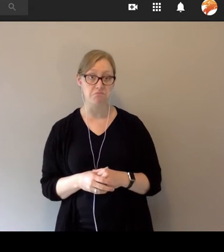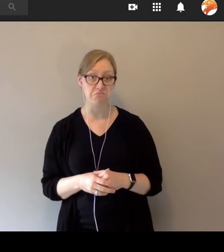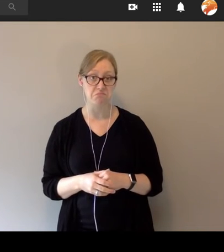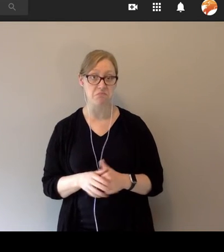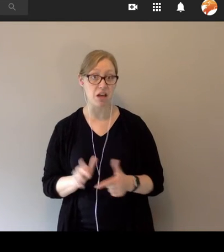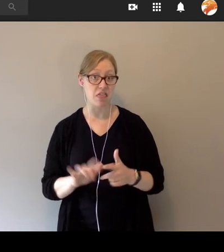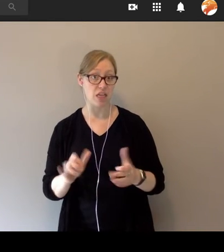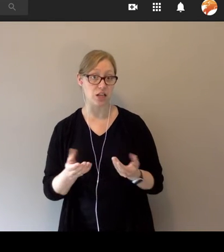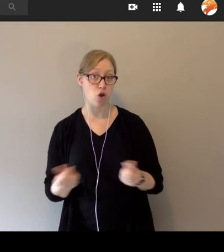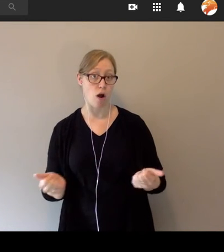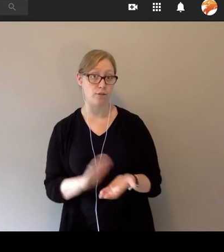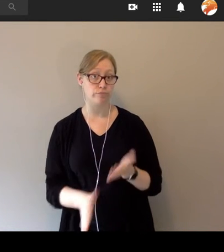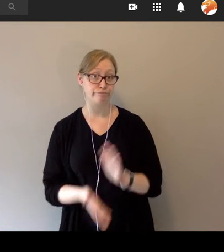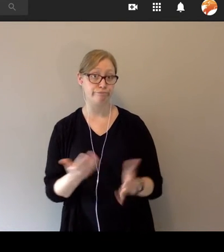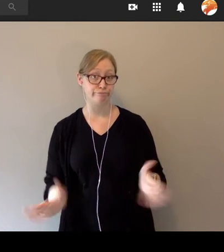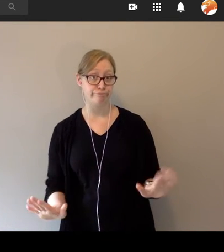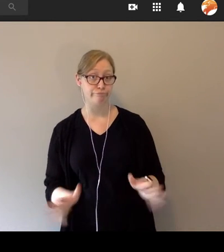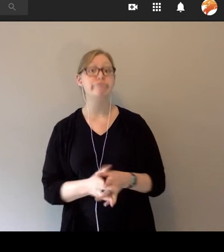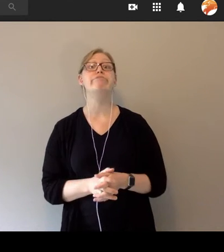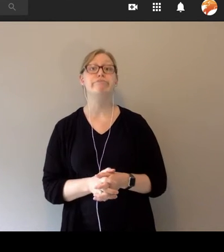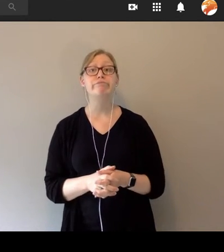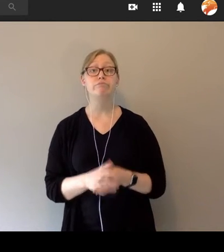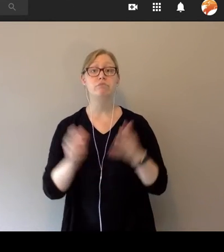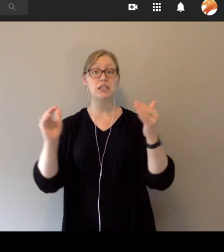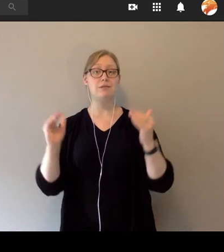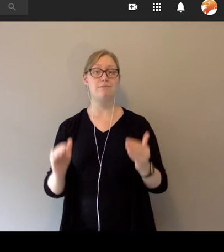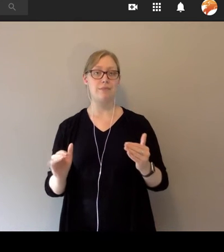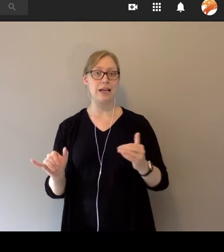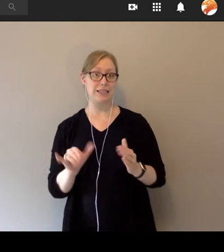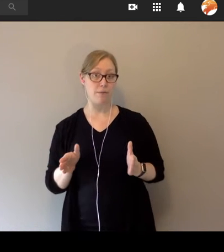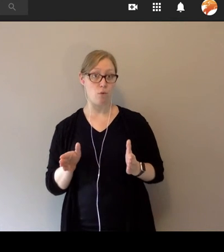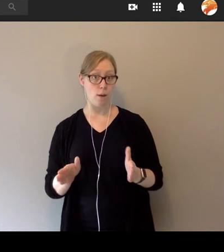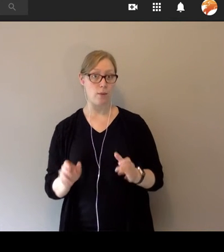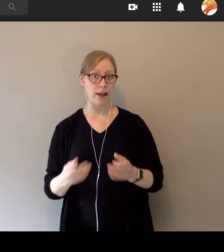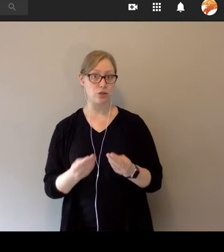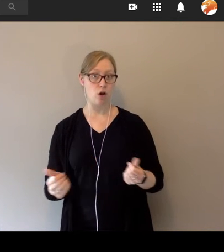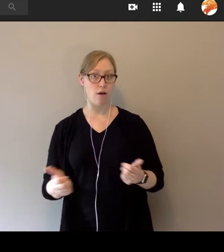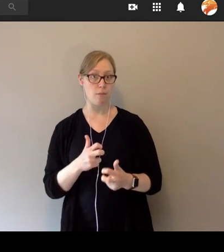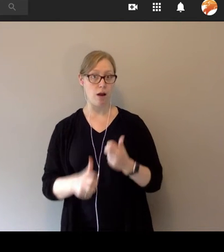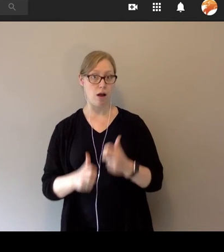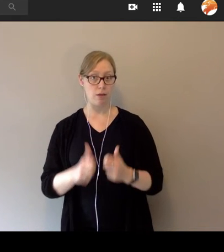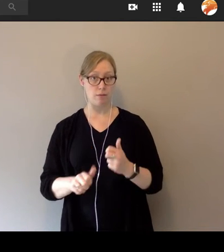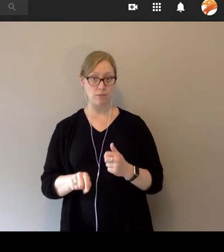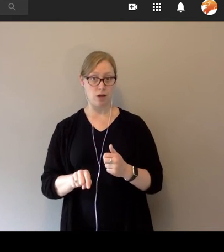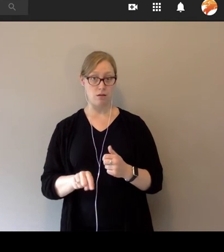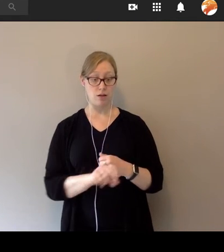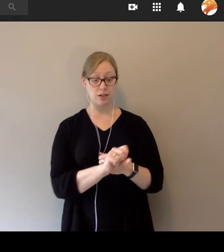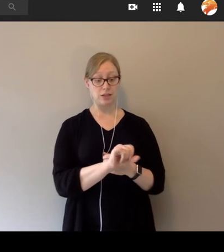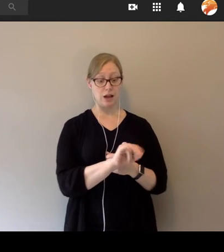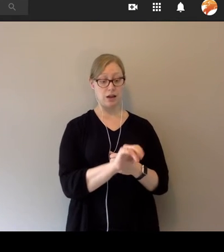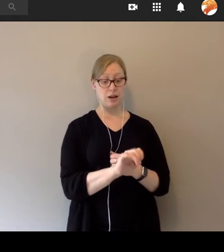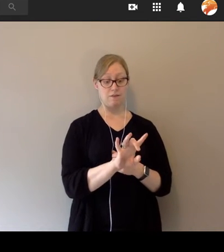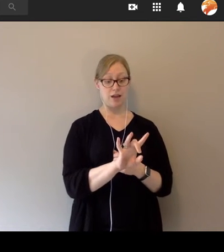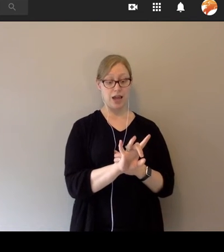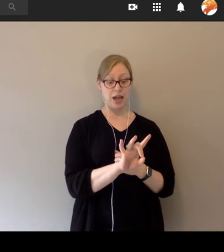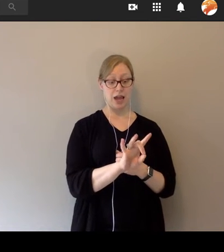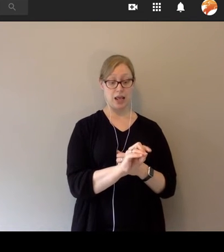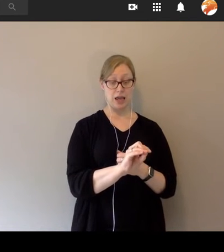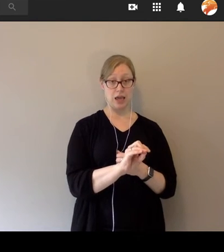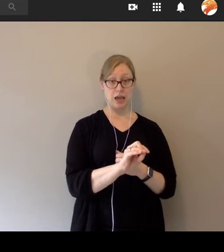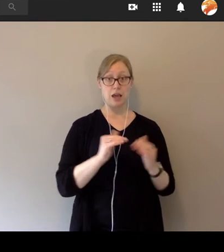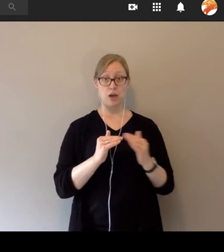that. So similarly, you should be able to solve the problem below it. So the sine of 80 is equal to the cosine of theta.